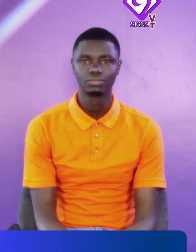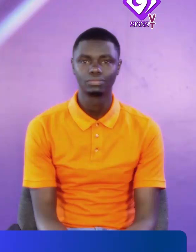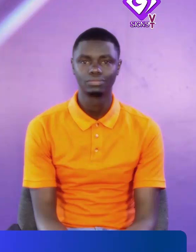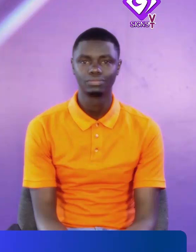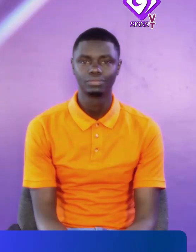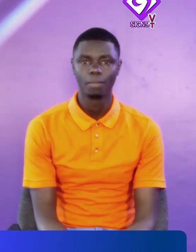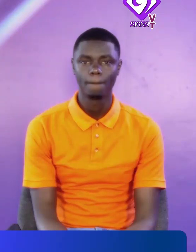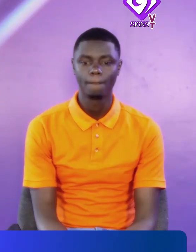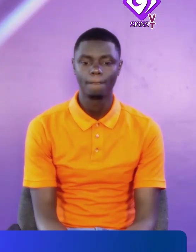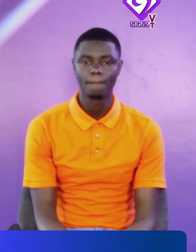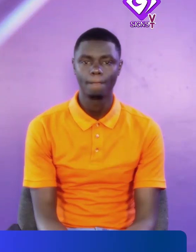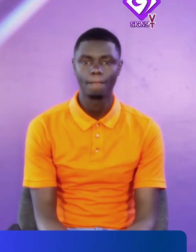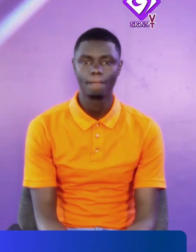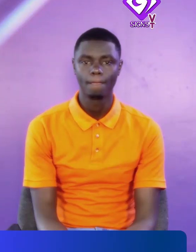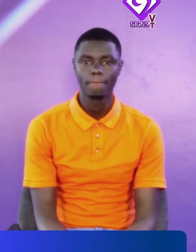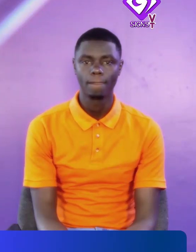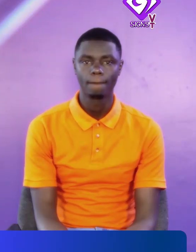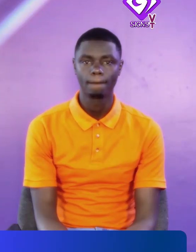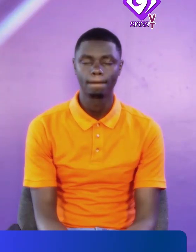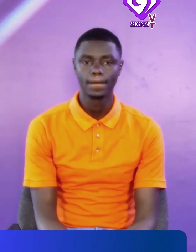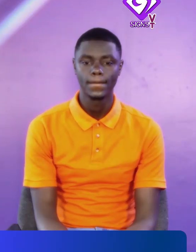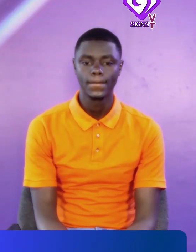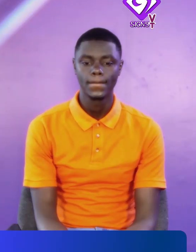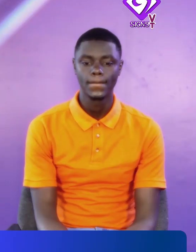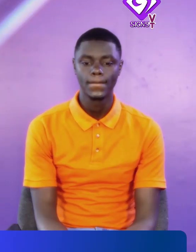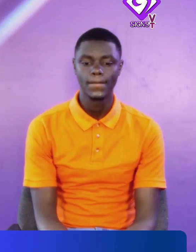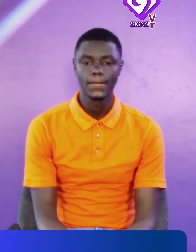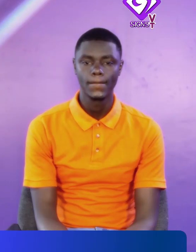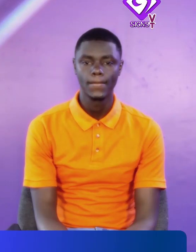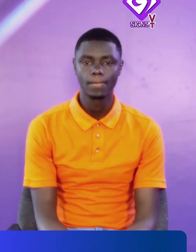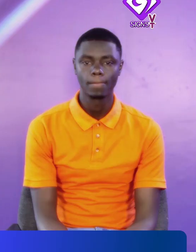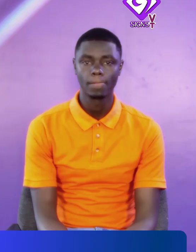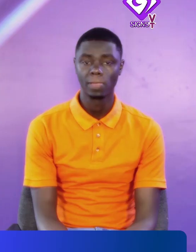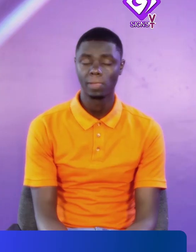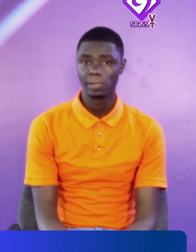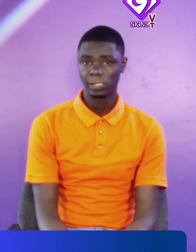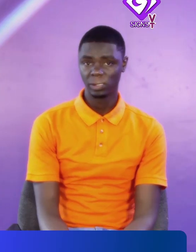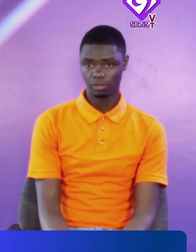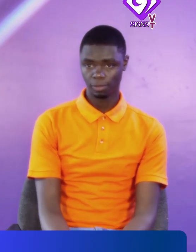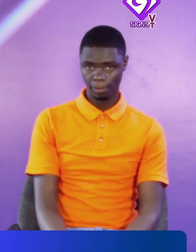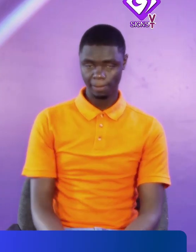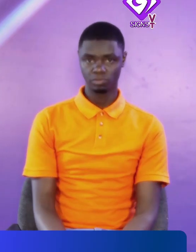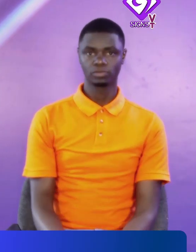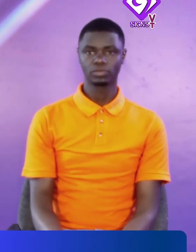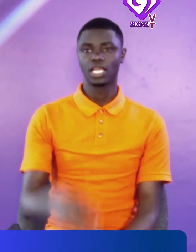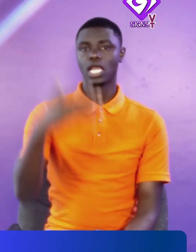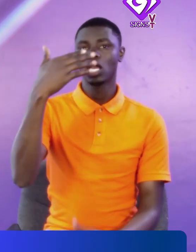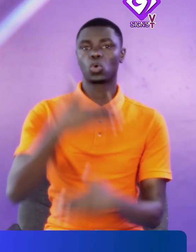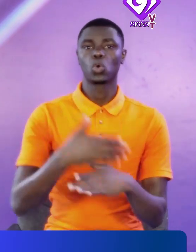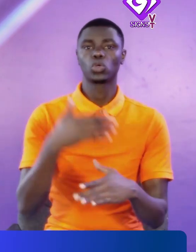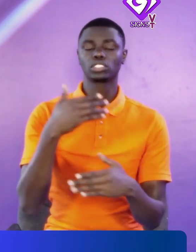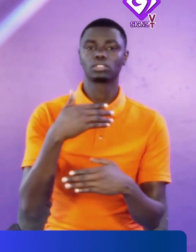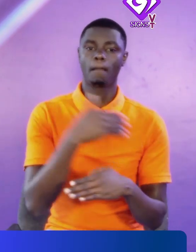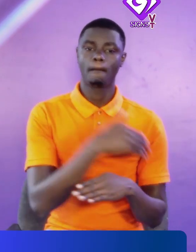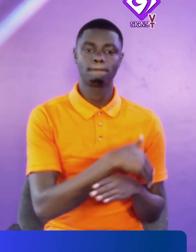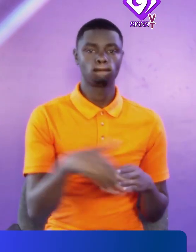We call for the release of our comrades, and they should come cross-border while they are still healthy. We